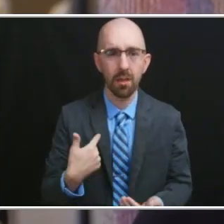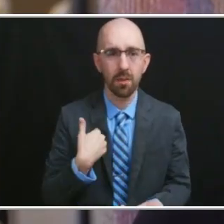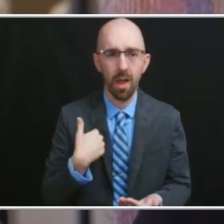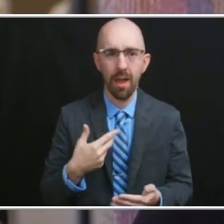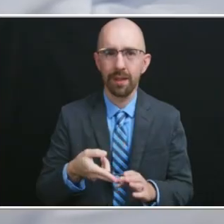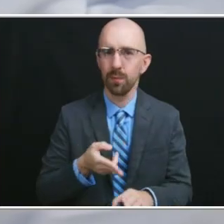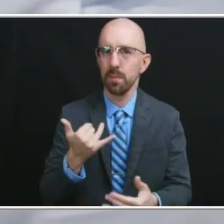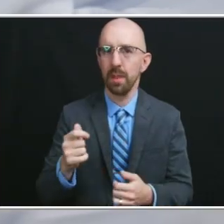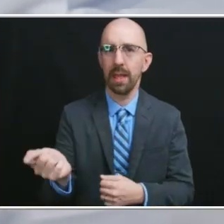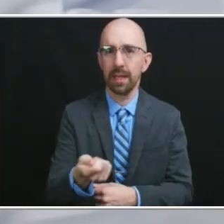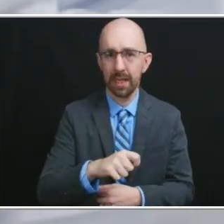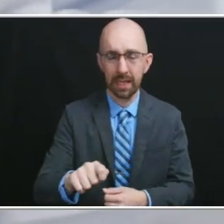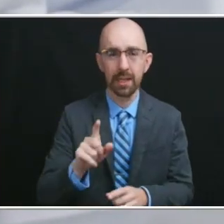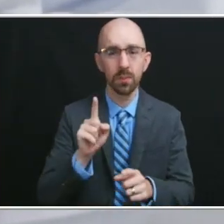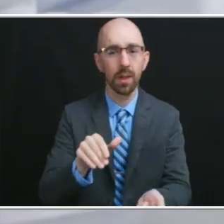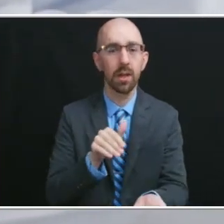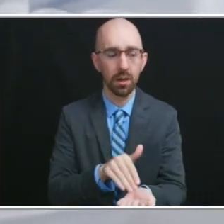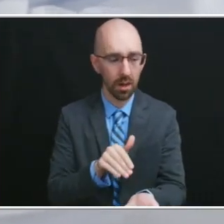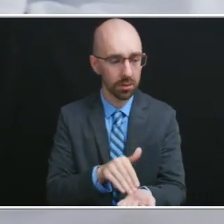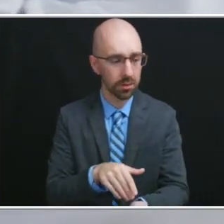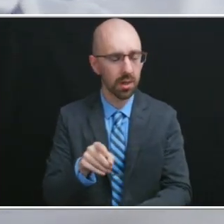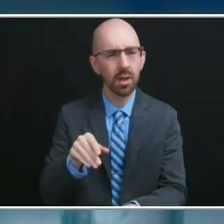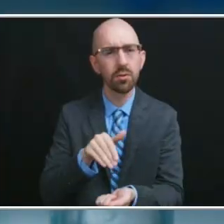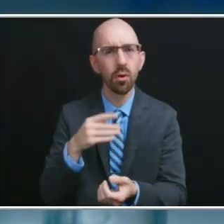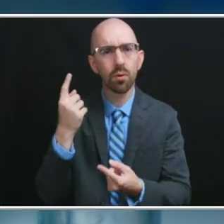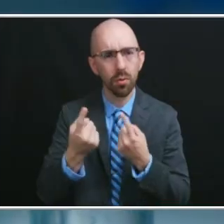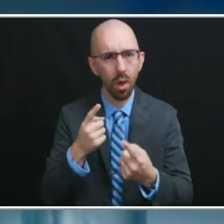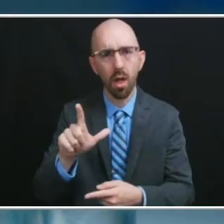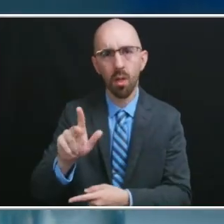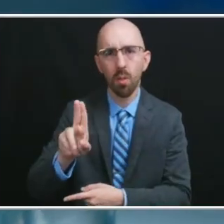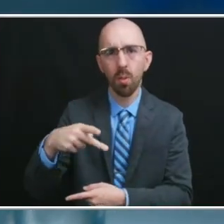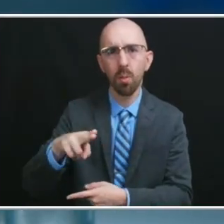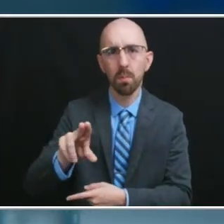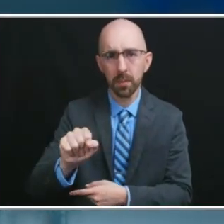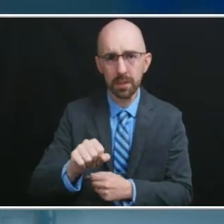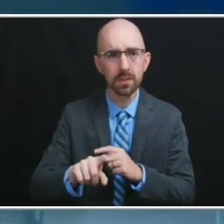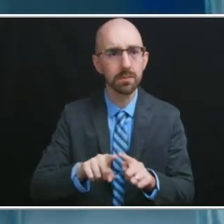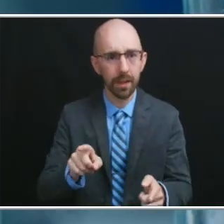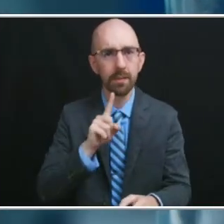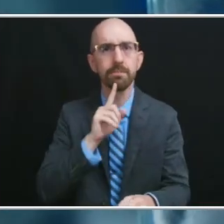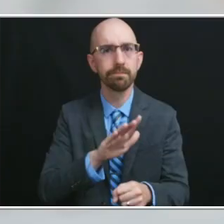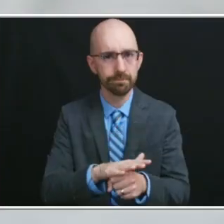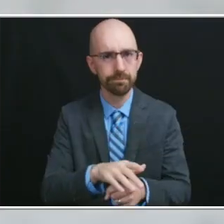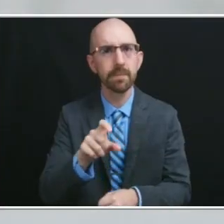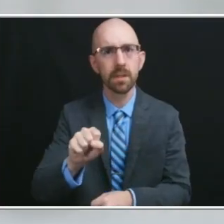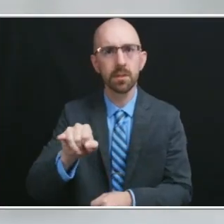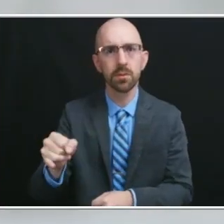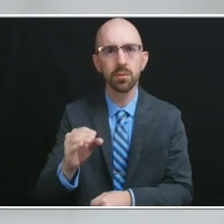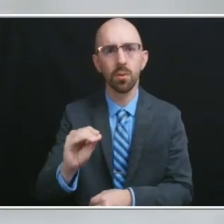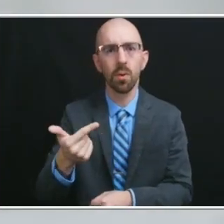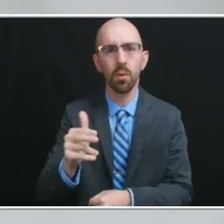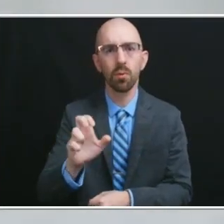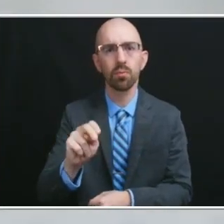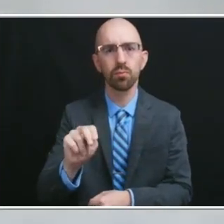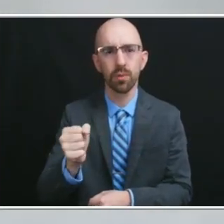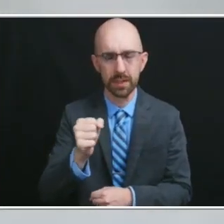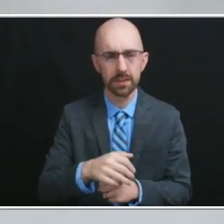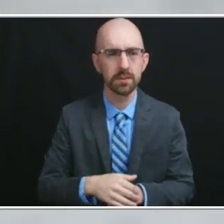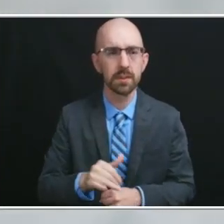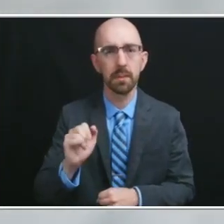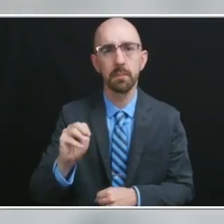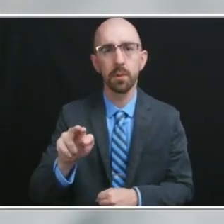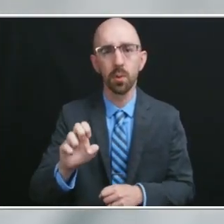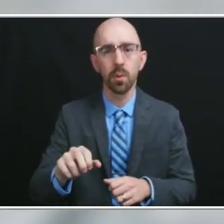to the doctor. Doctors thought it might be lupus, but later it was confirmed to be Sjögren's, an immune disorder that affects